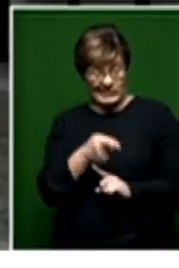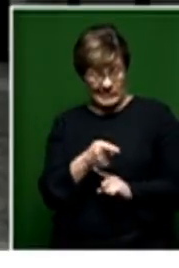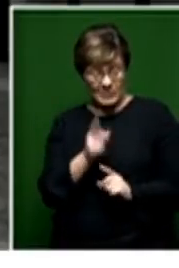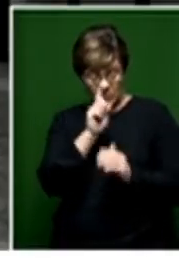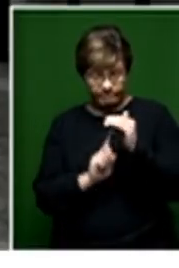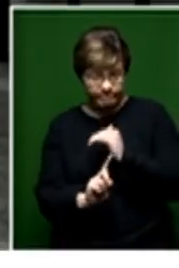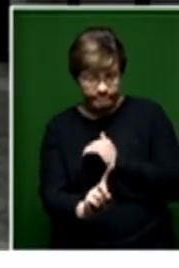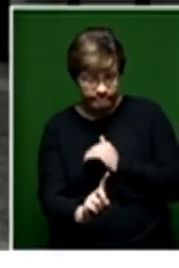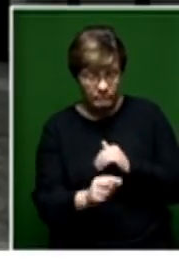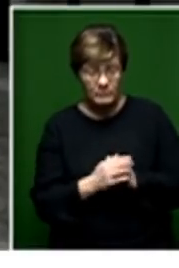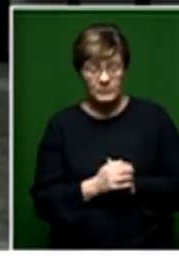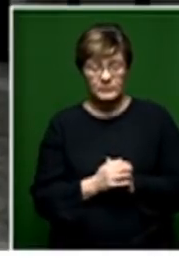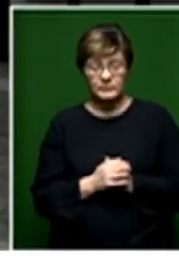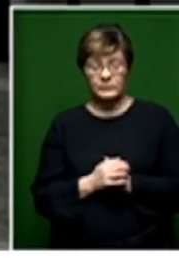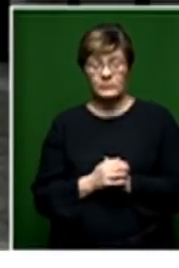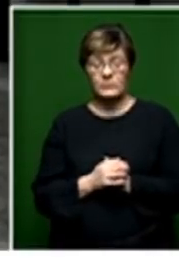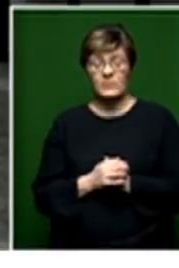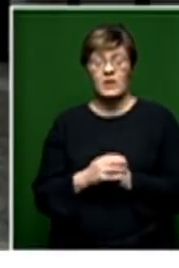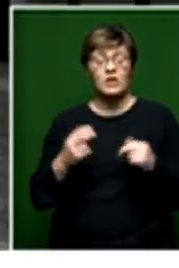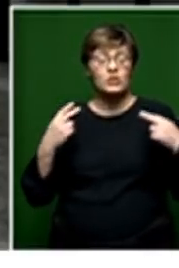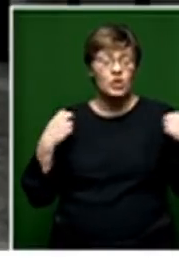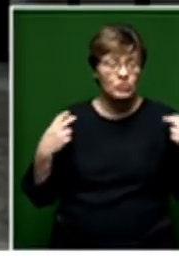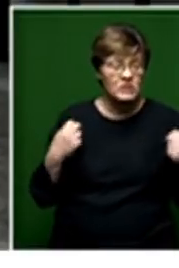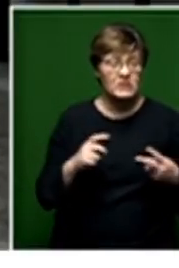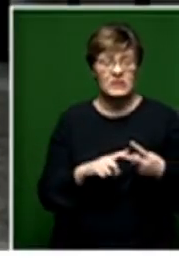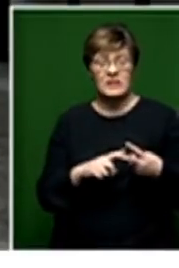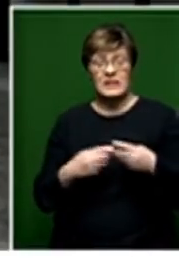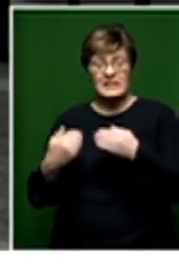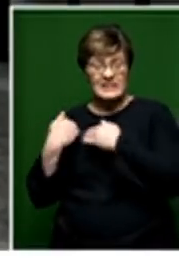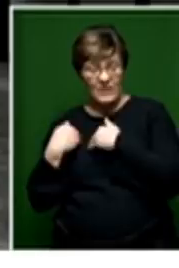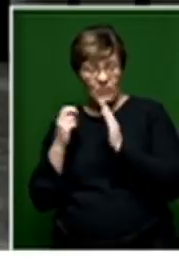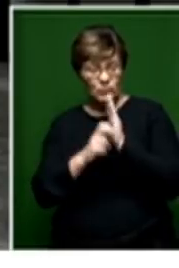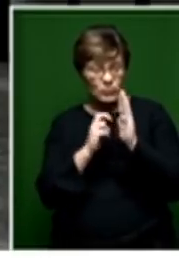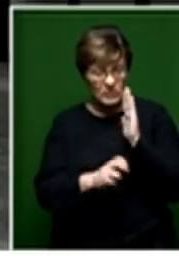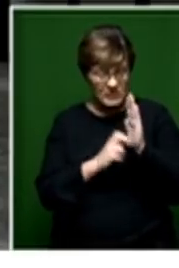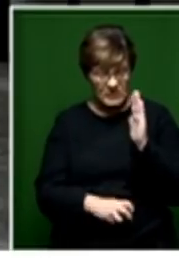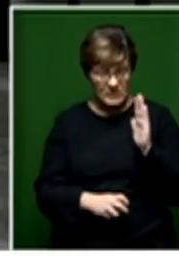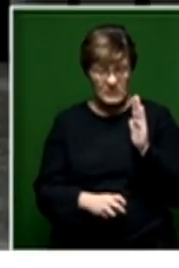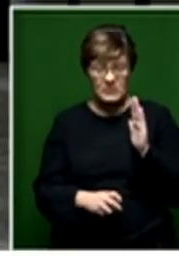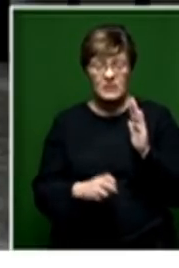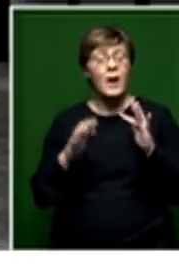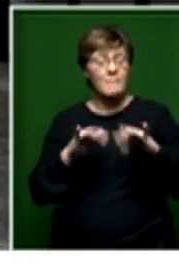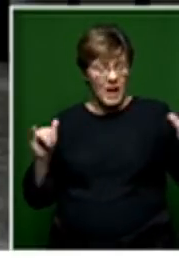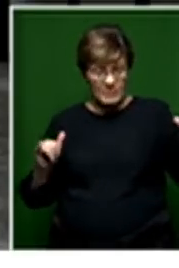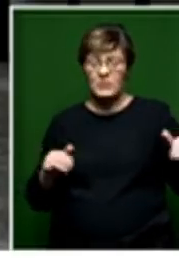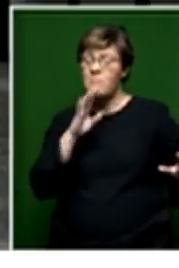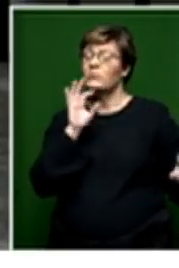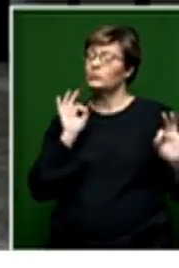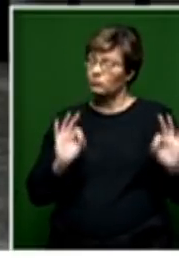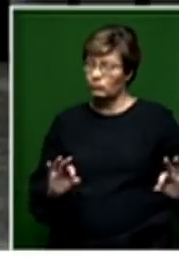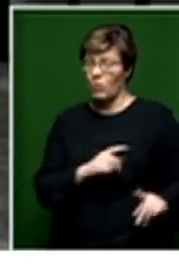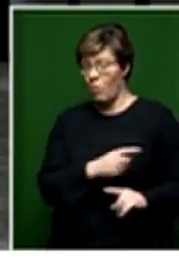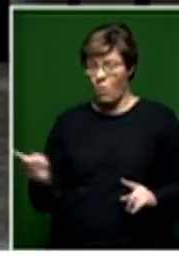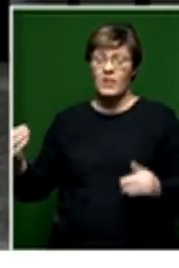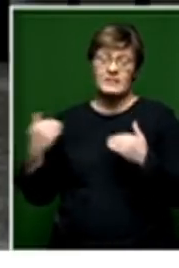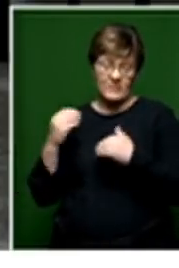the security measures, the safety protocols have been Parliament has really gone out of its way to make sure everybody